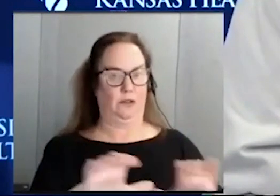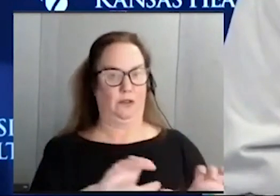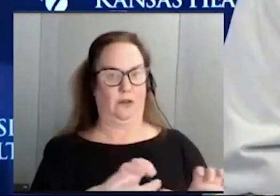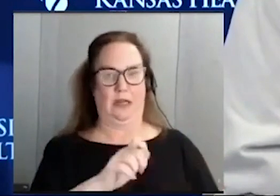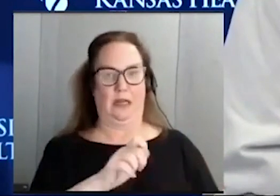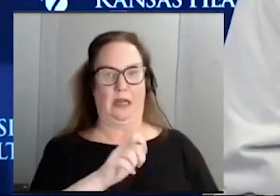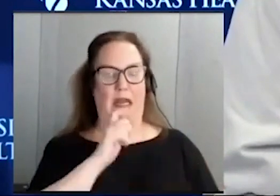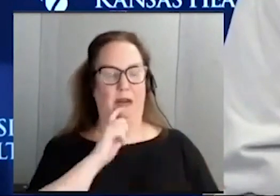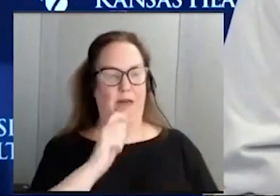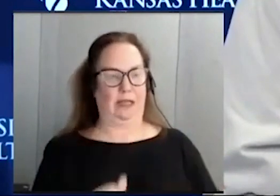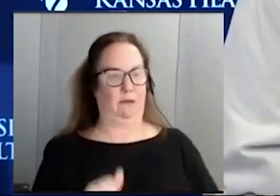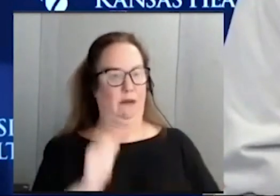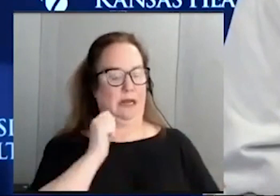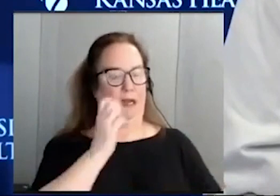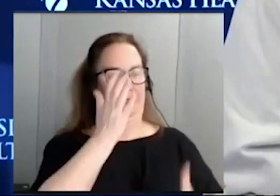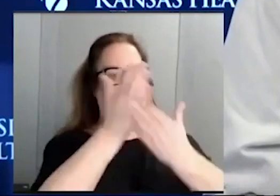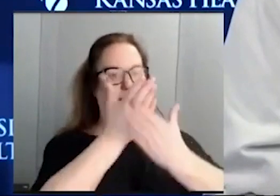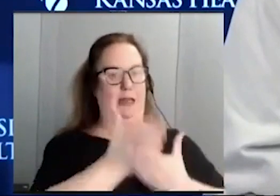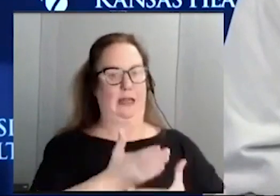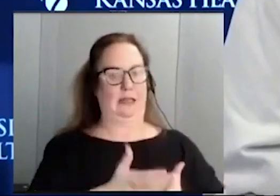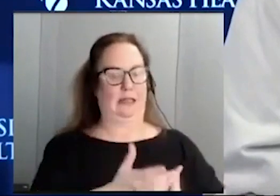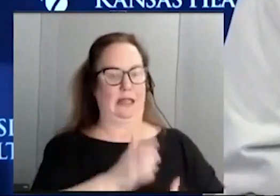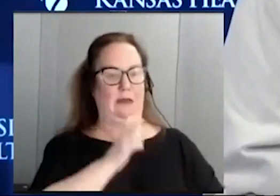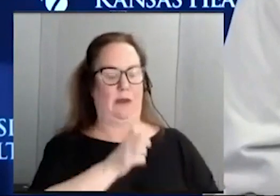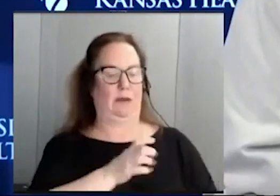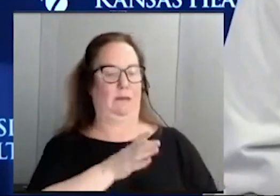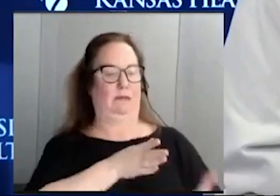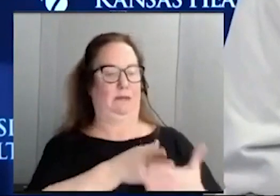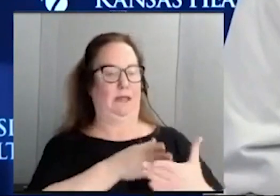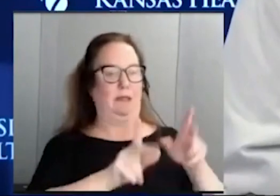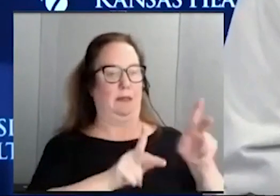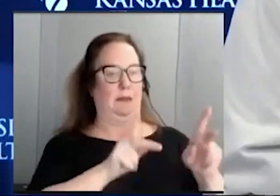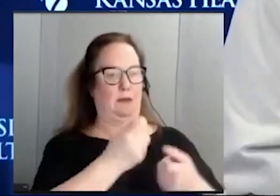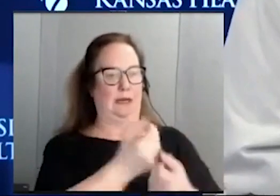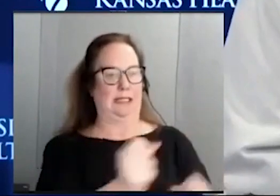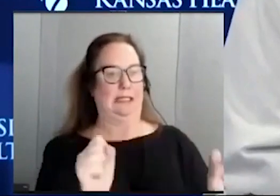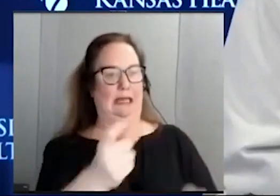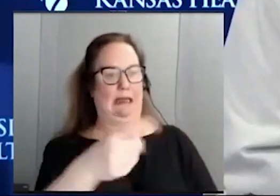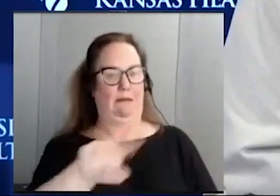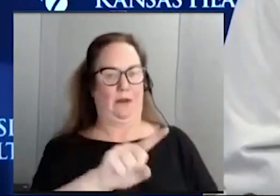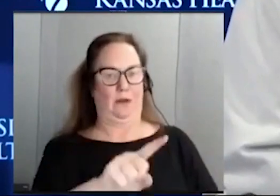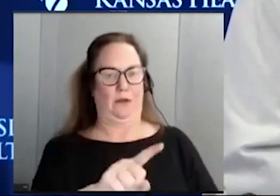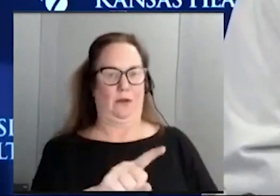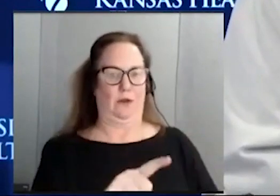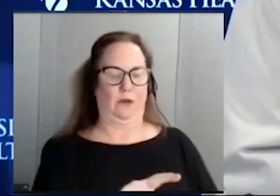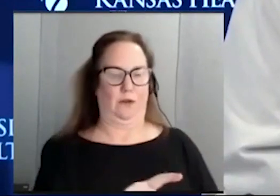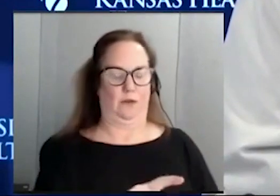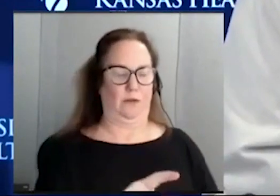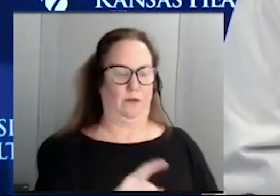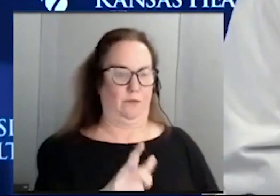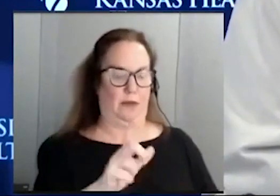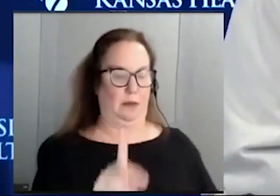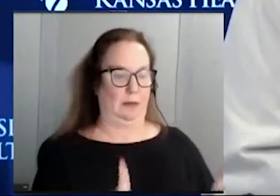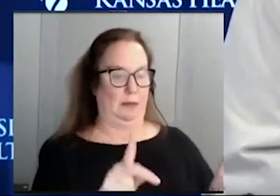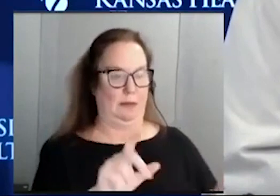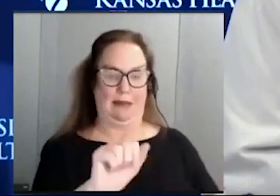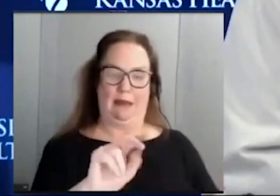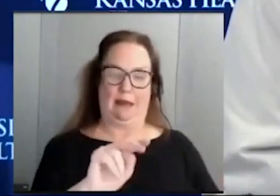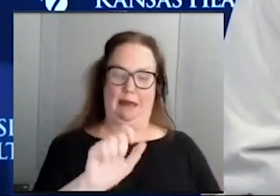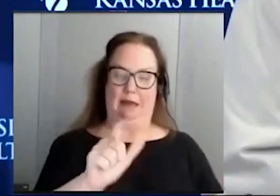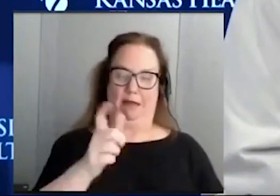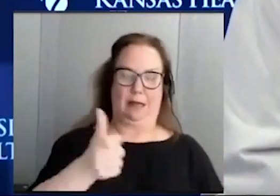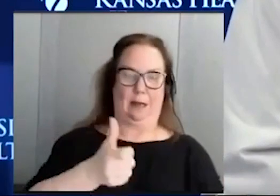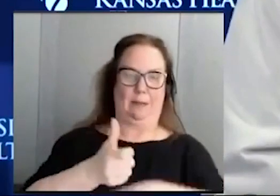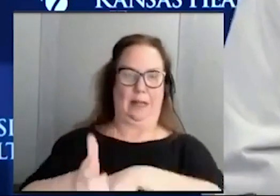the facts. I don't think he would villainize the people that are trying to save you. And I don't think he would take people like Anil and try to blame it on him